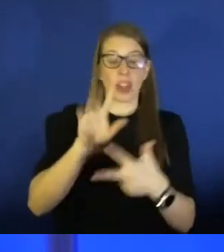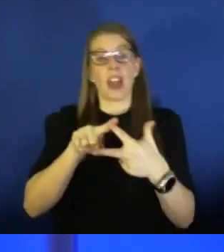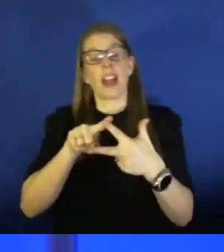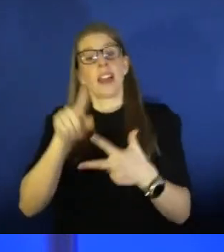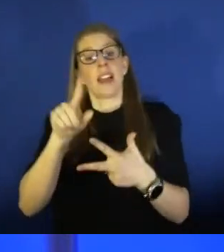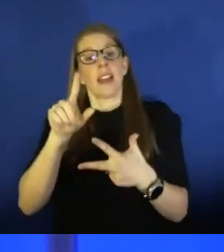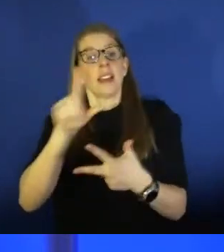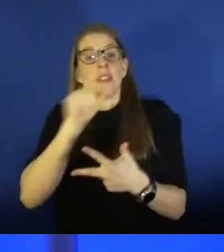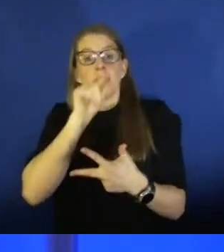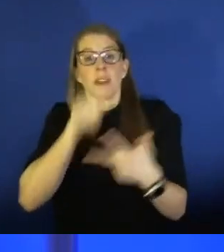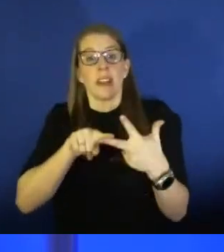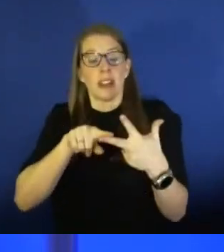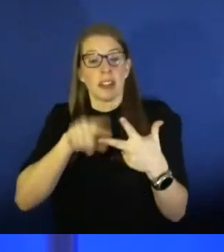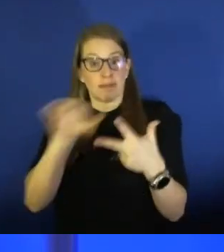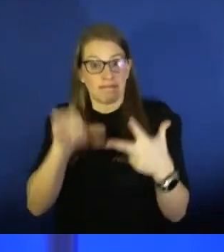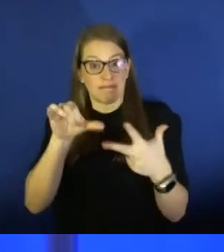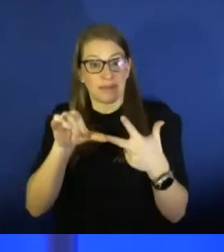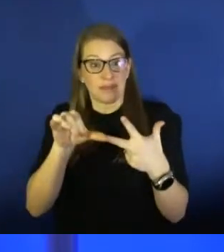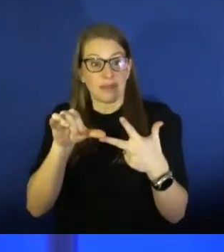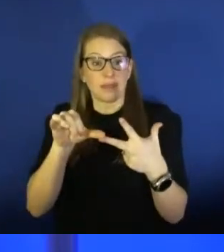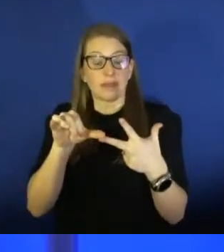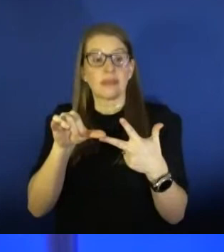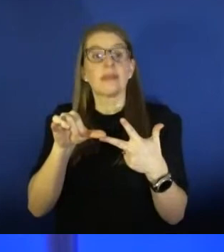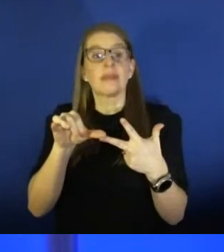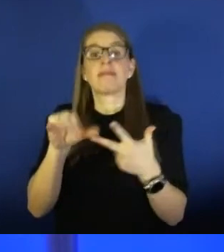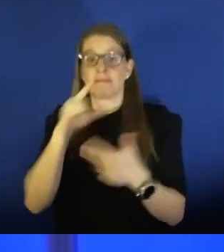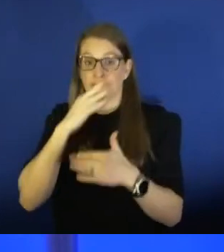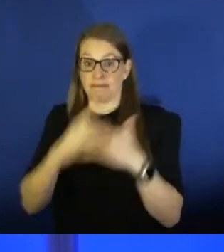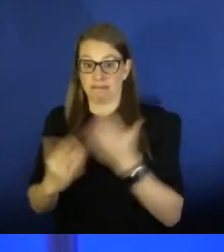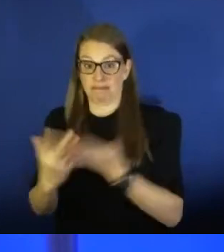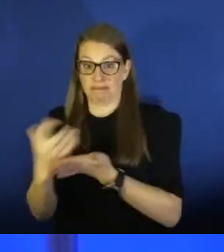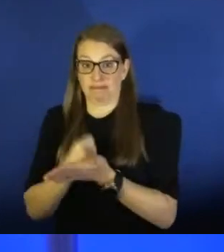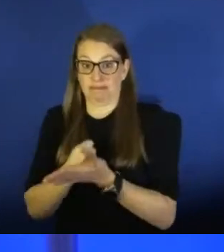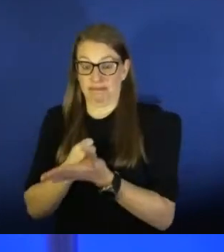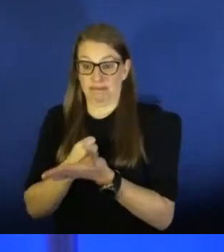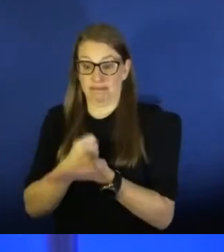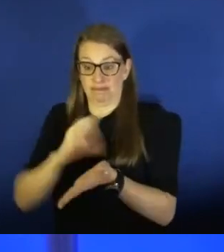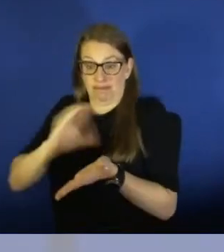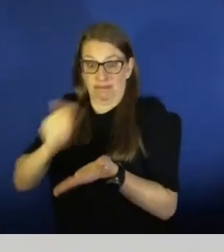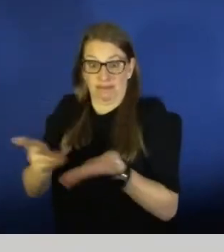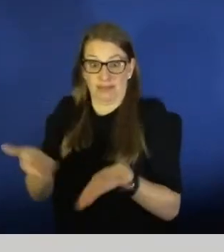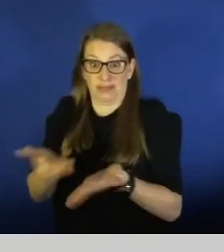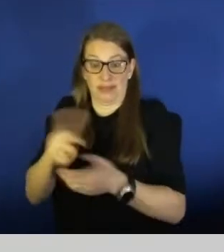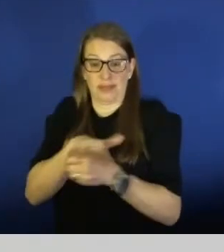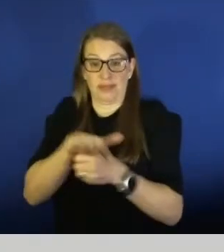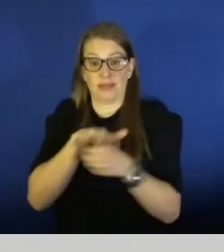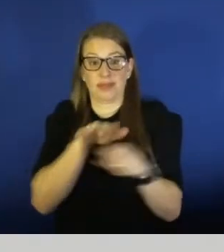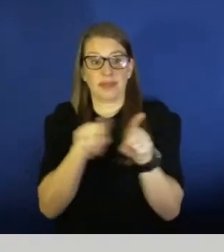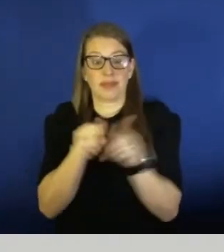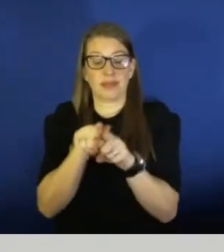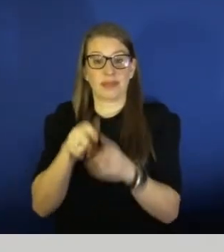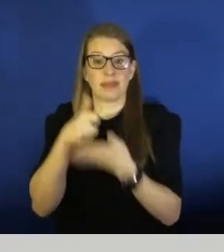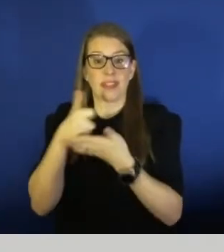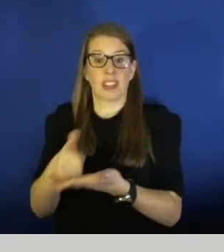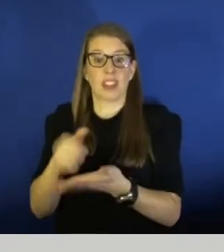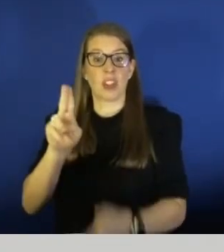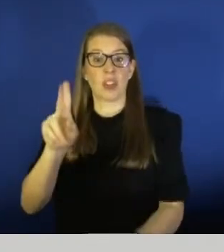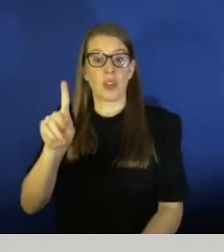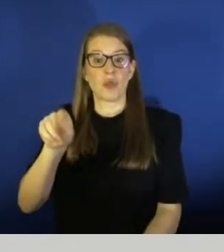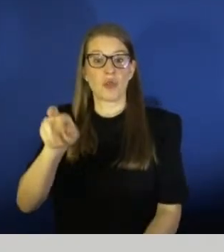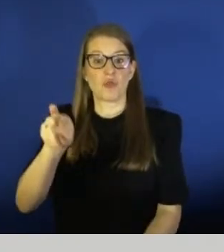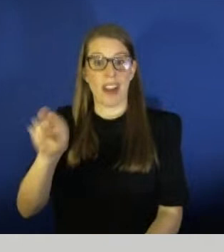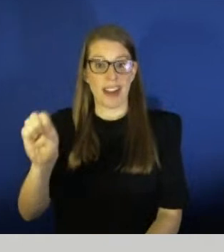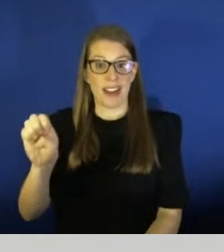8:25, a way to help the much-needed blood supply here locally and also assist Ukraine refugees at the same